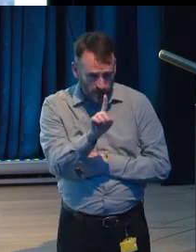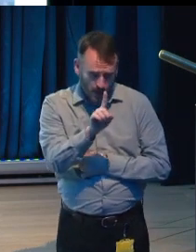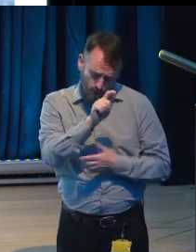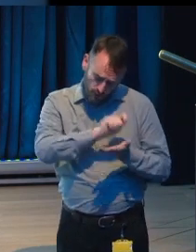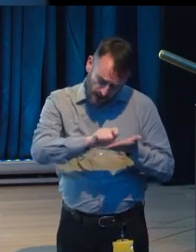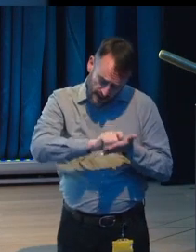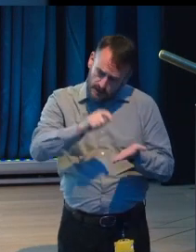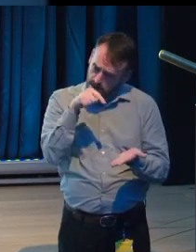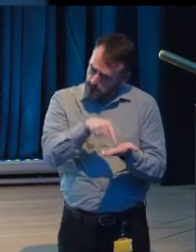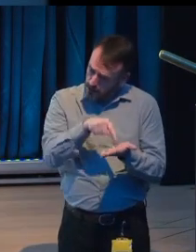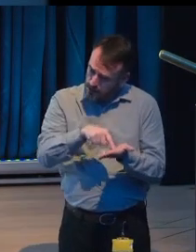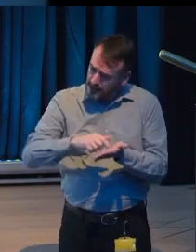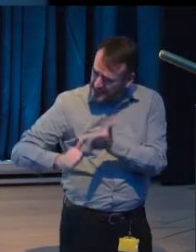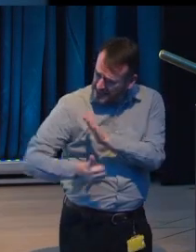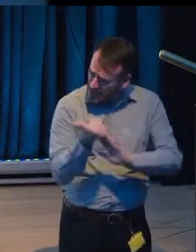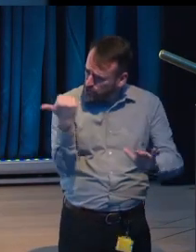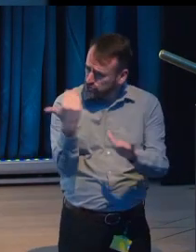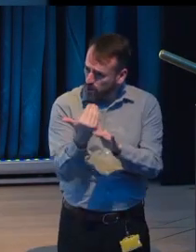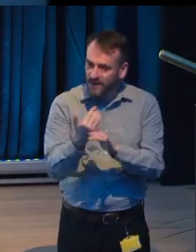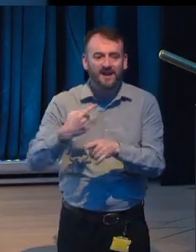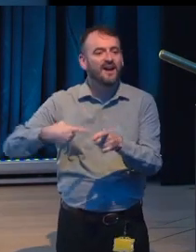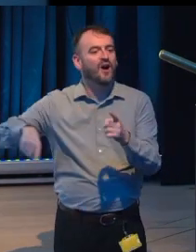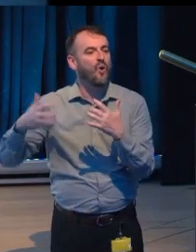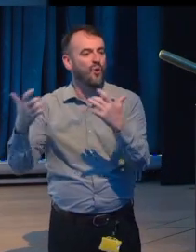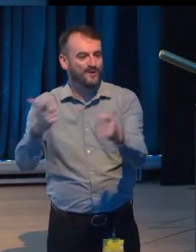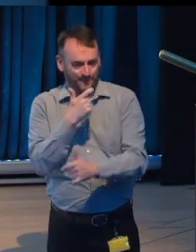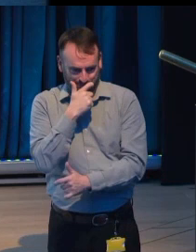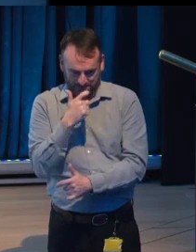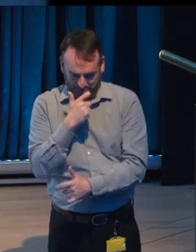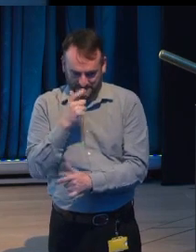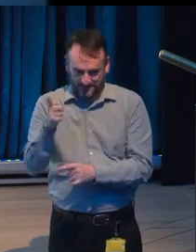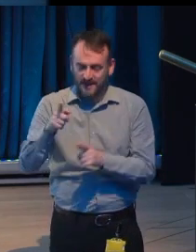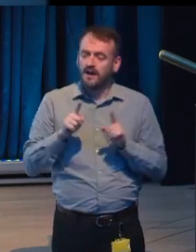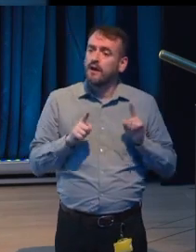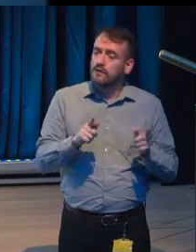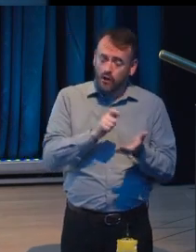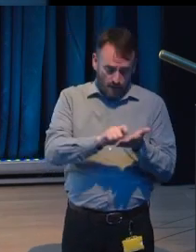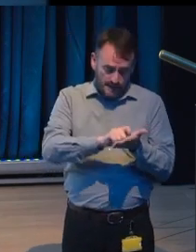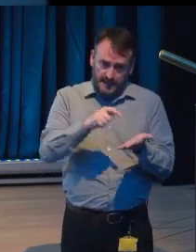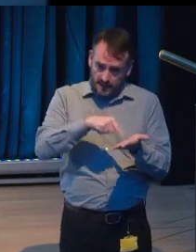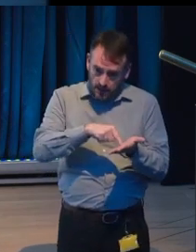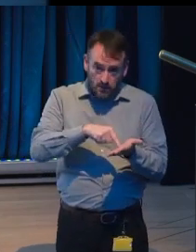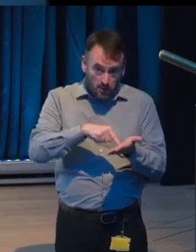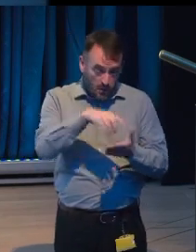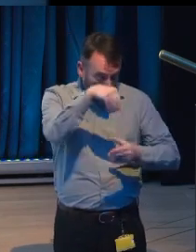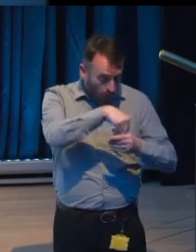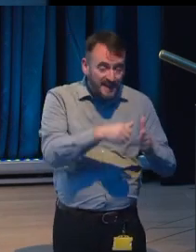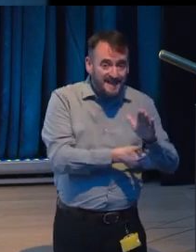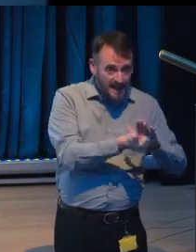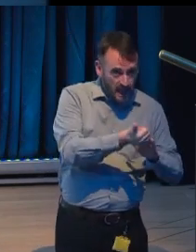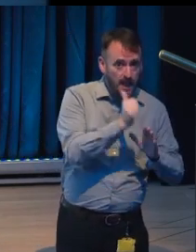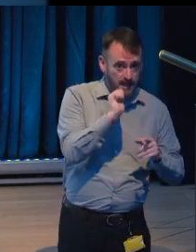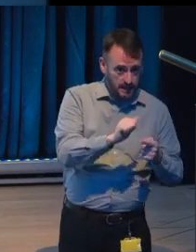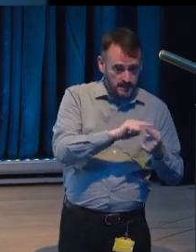job. And writing for games involves not only understanding the skill of actually writing, but also being